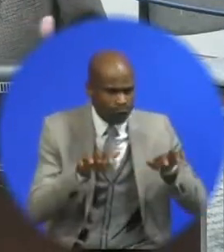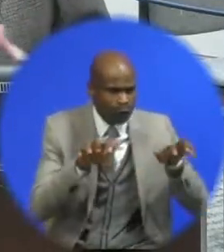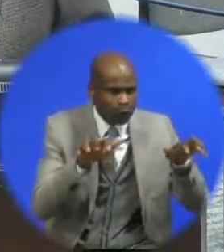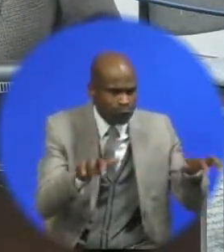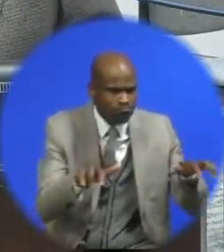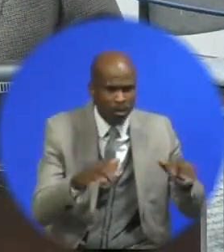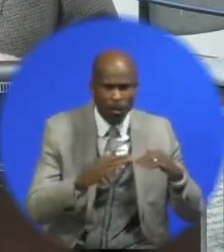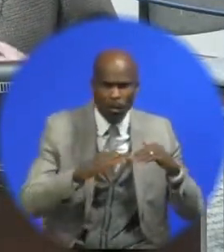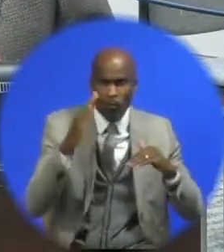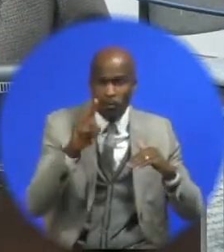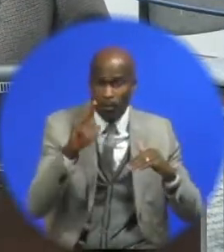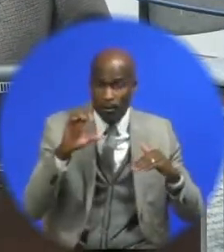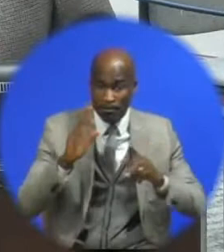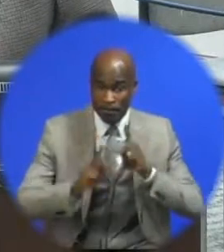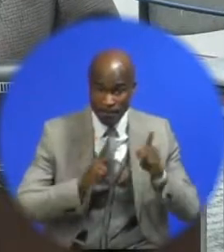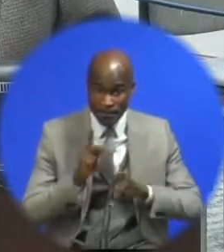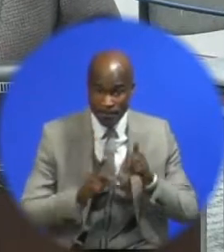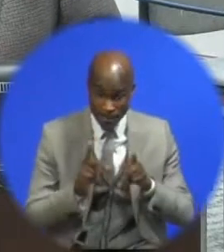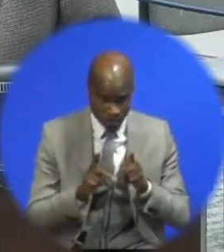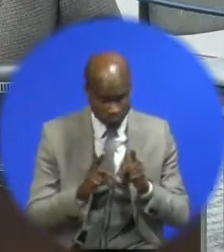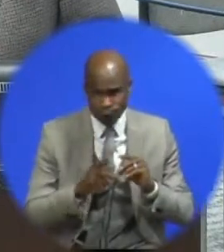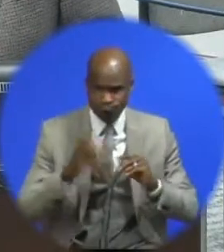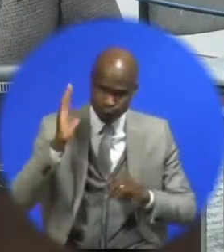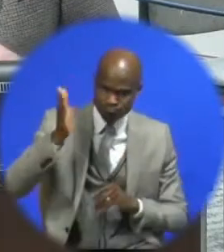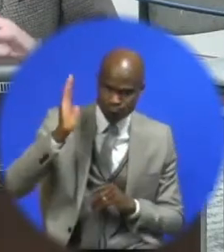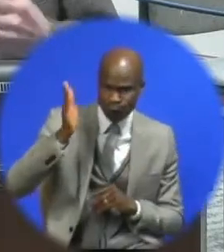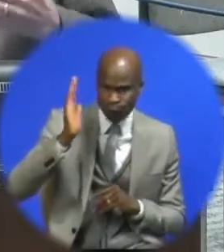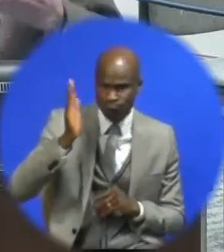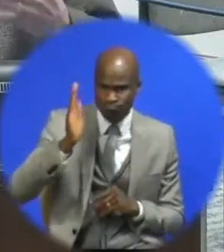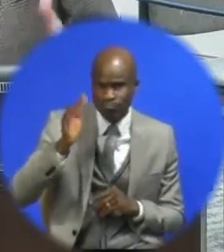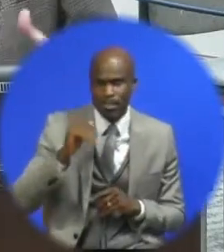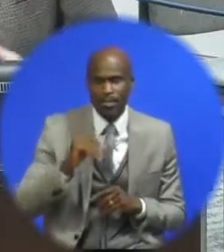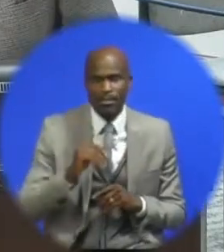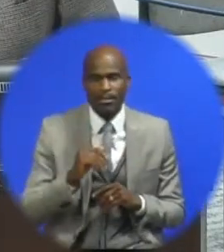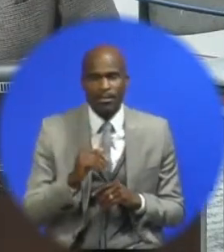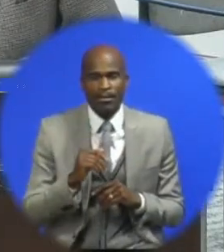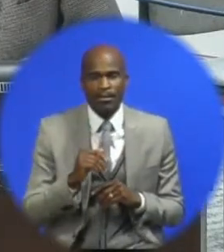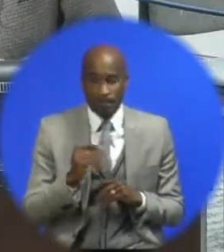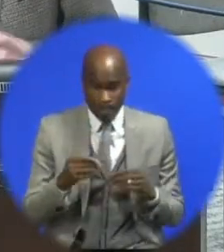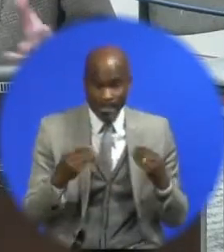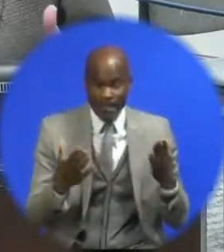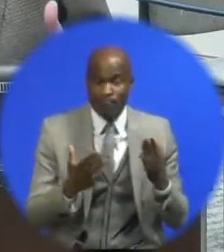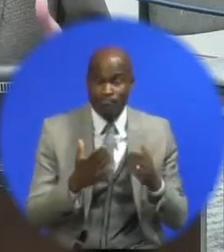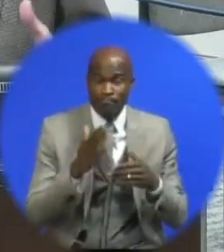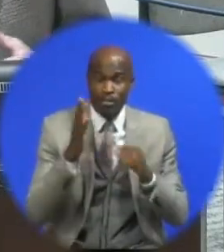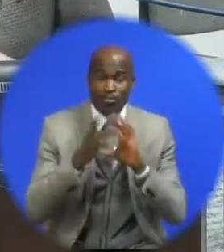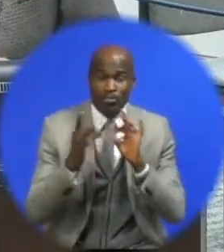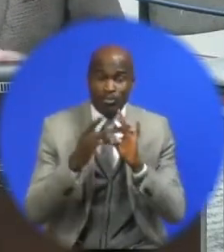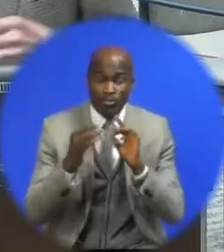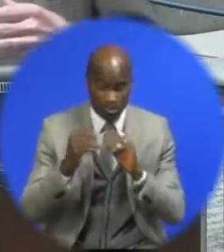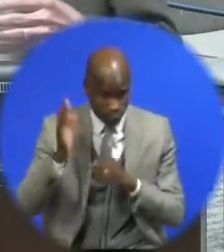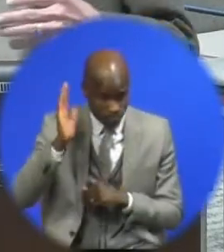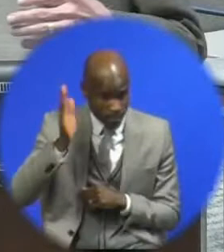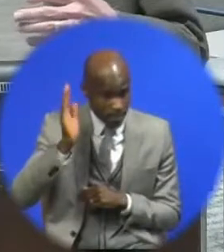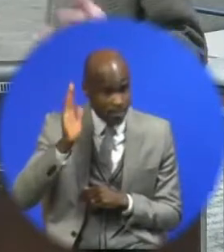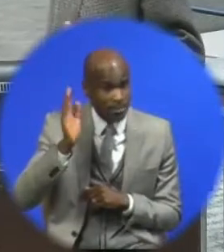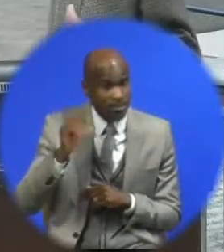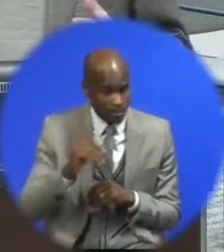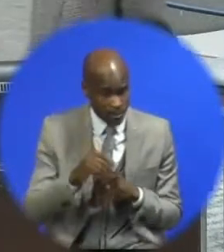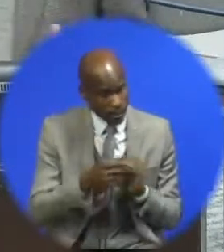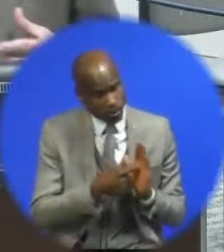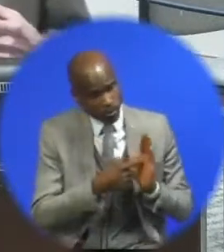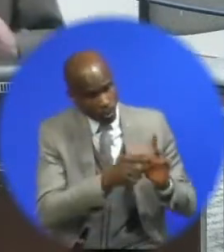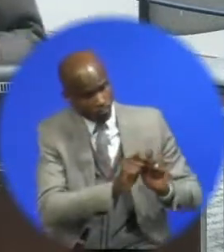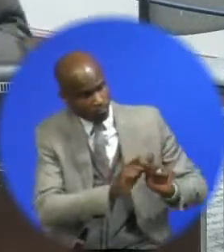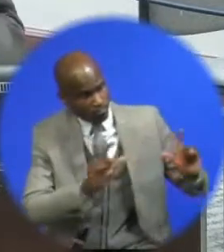over 100 people to talk about it. And we gave a presentation. We showed a video. The video was